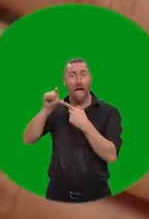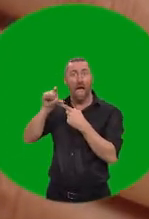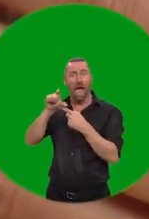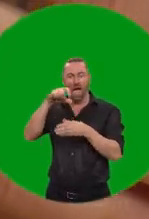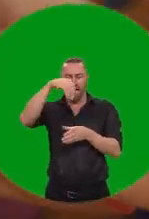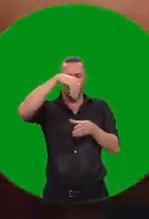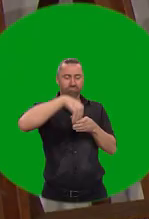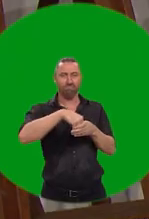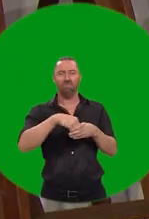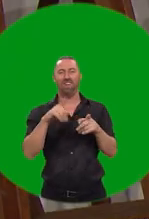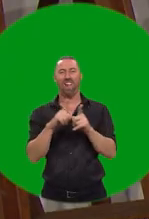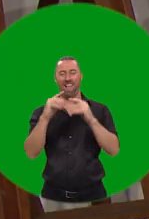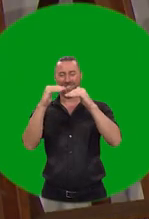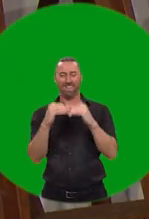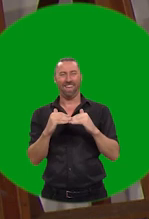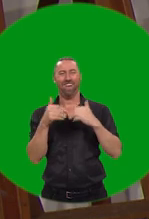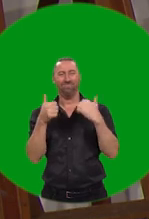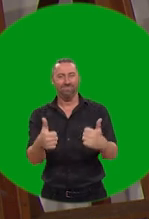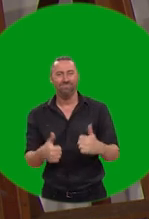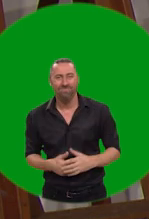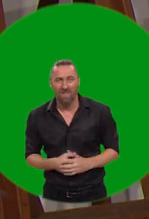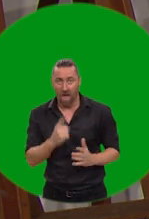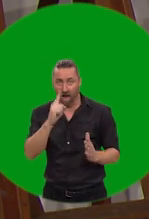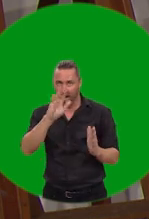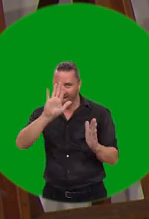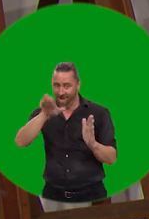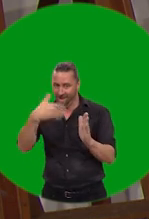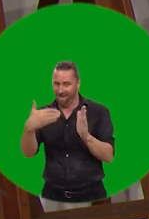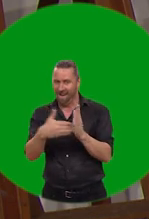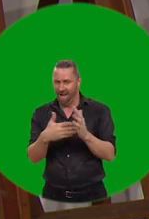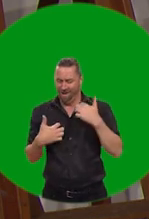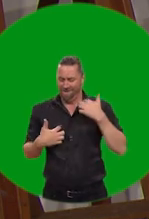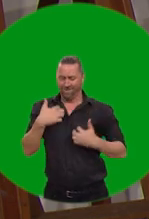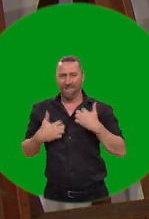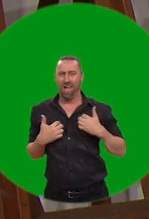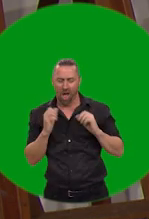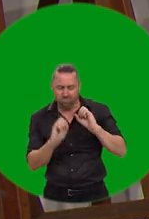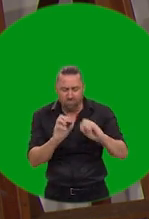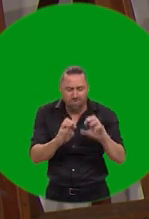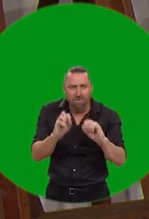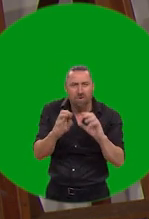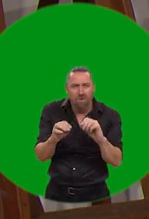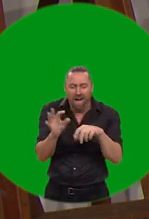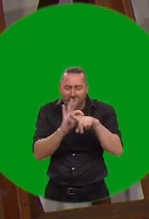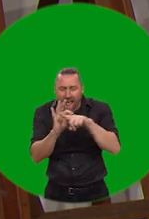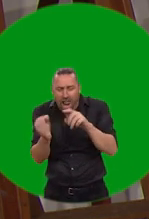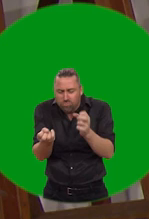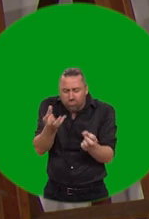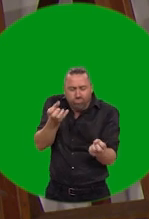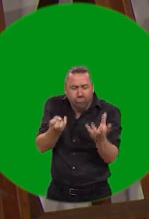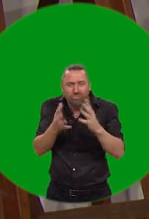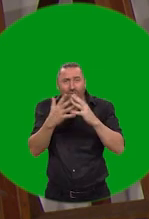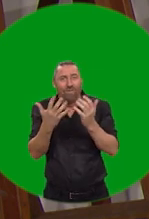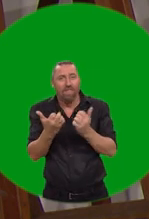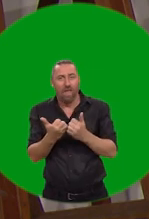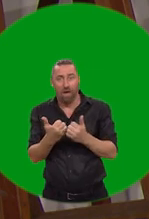And there's the seat. So now we're ready to go to the final step, and I think it's the best part, decorating. Now I've painted my car